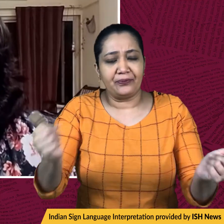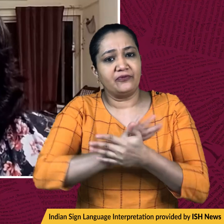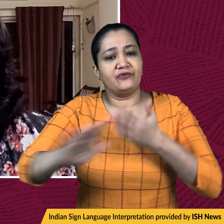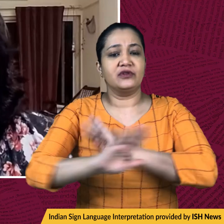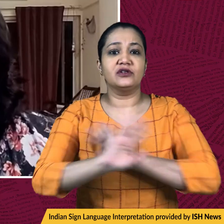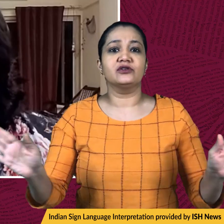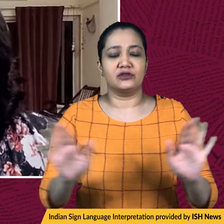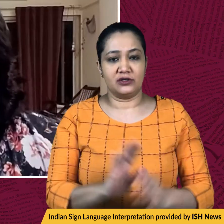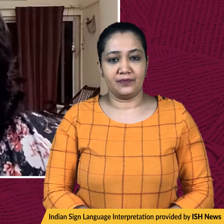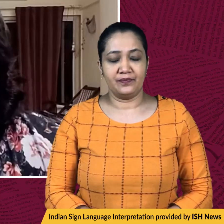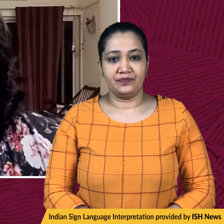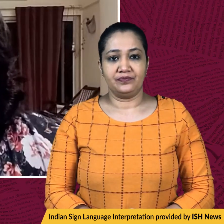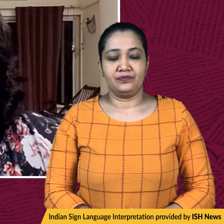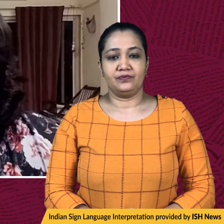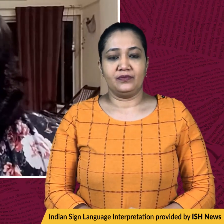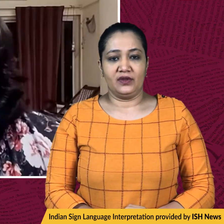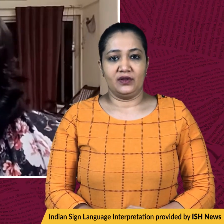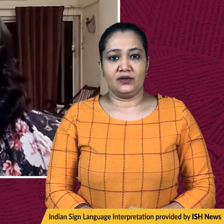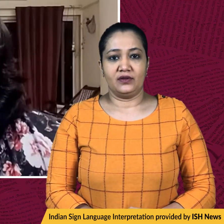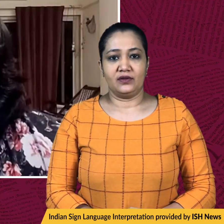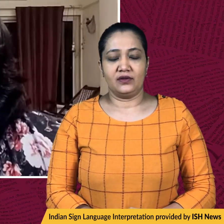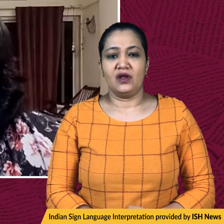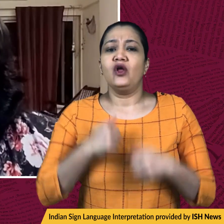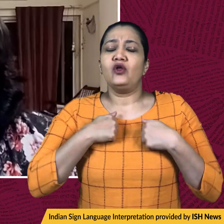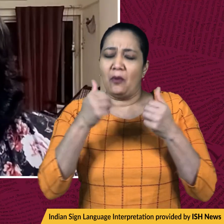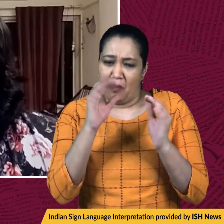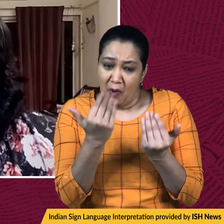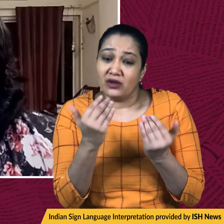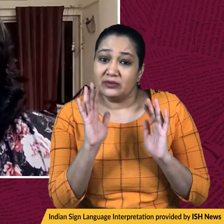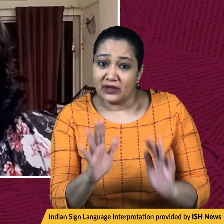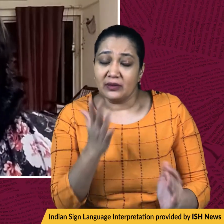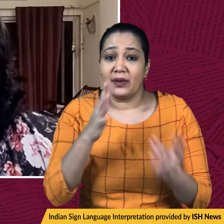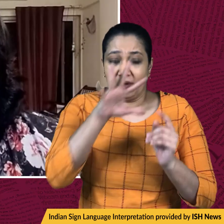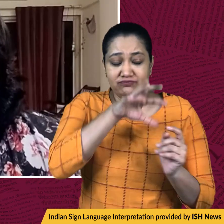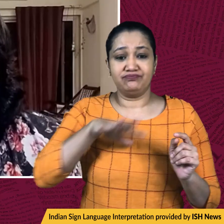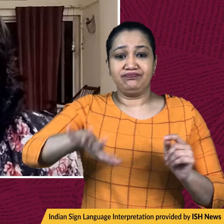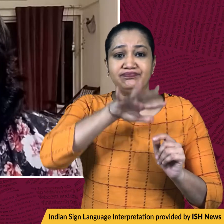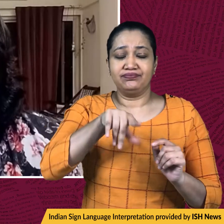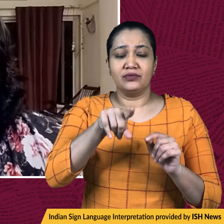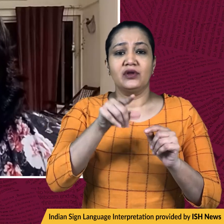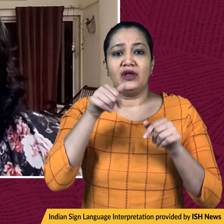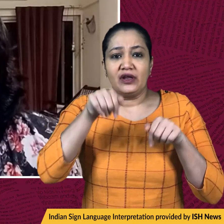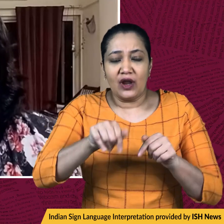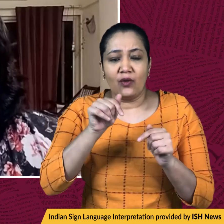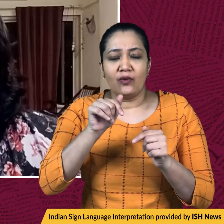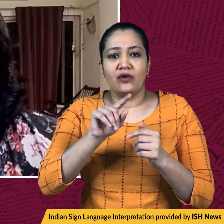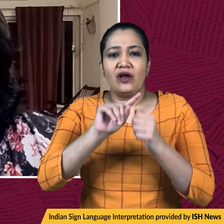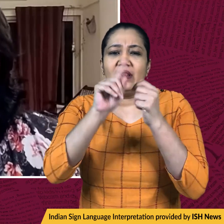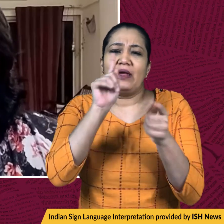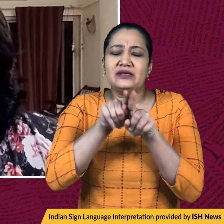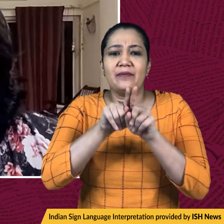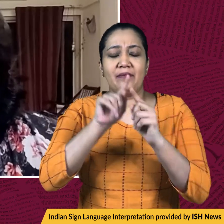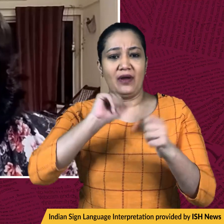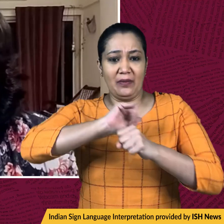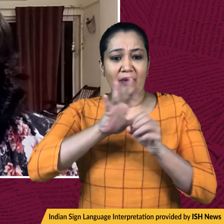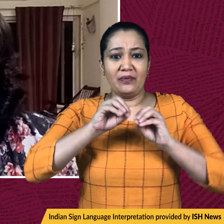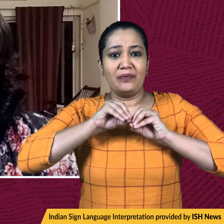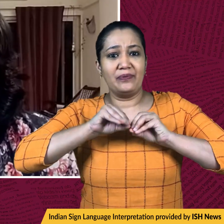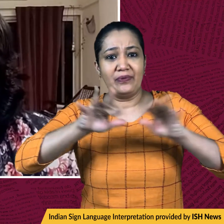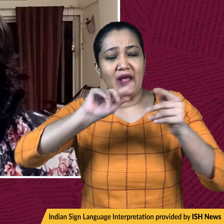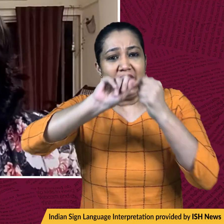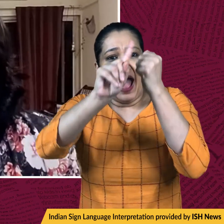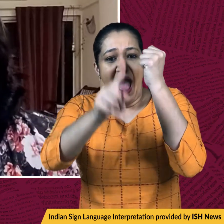in an interview with AFP, he said, and I quote, "It's plausible that the region is moving towards a kind of